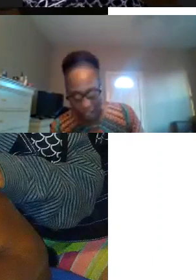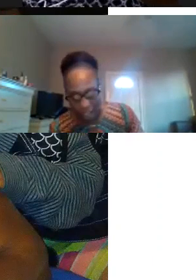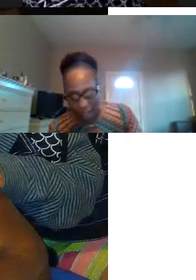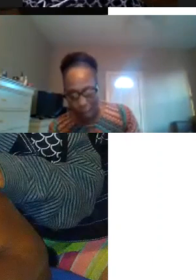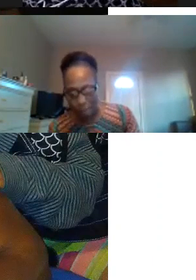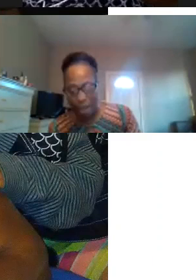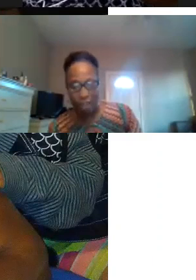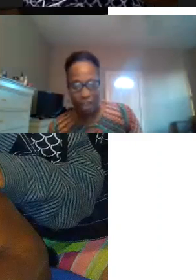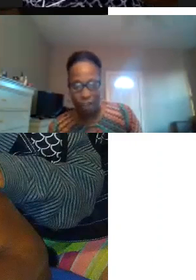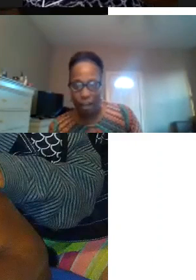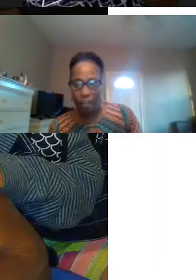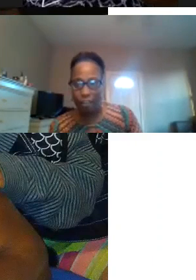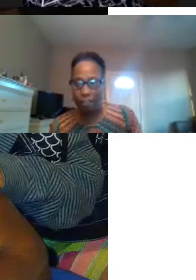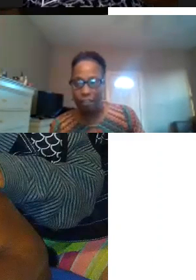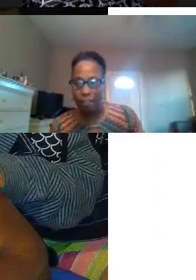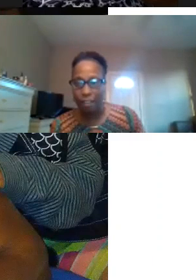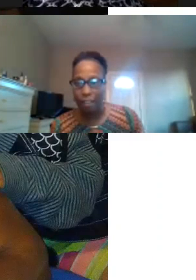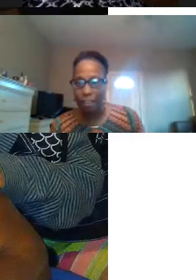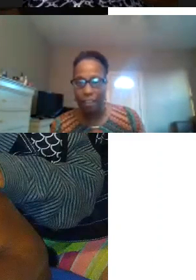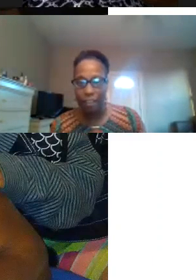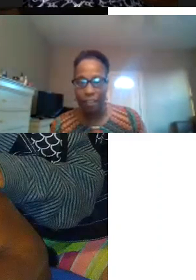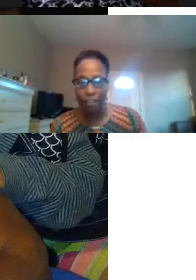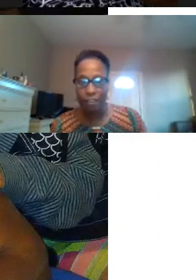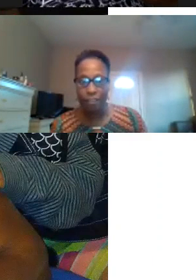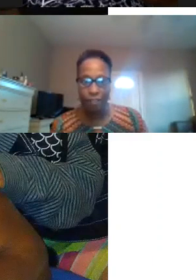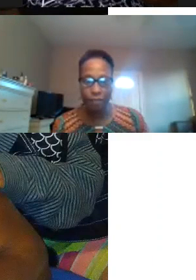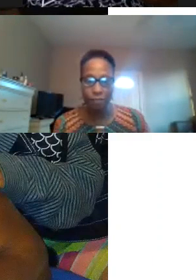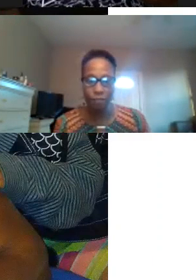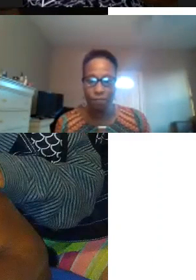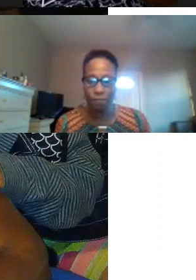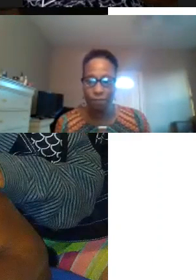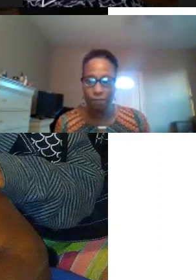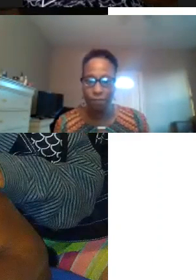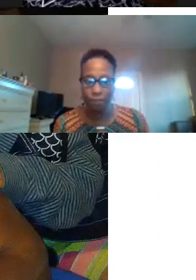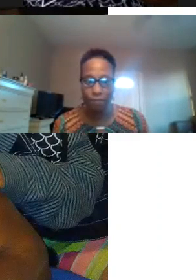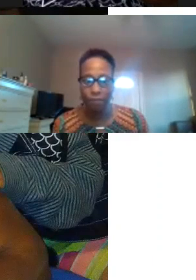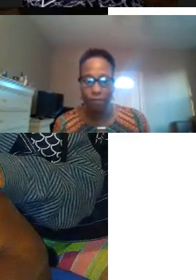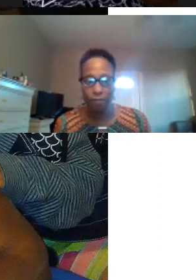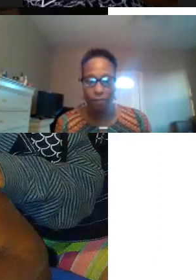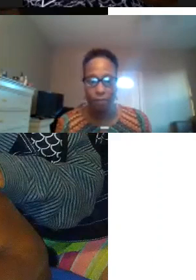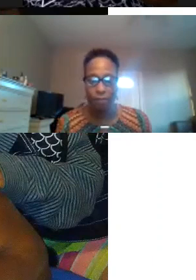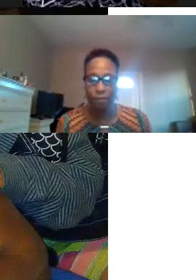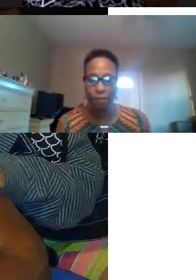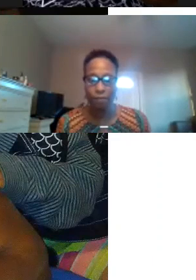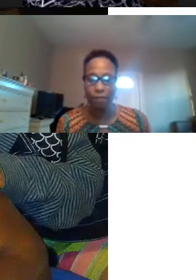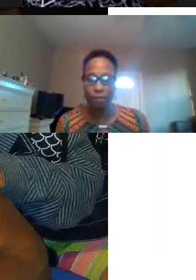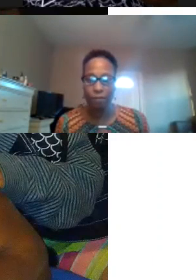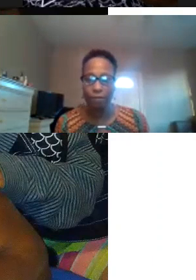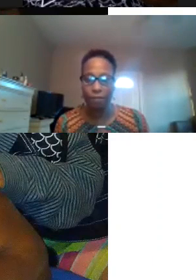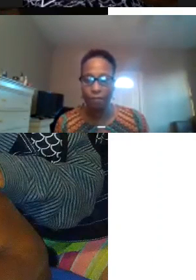conversation about healthcare? Like Tana said, it depends on the area